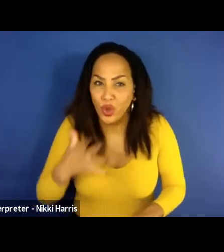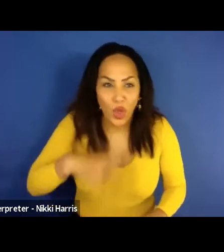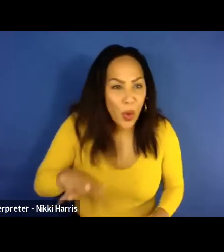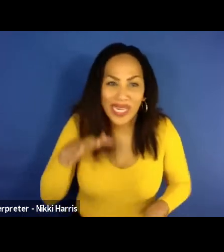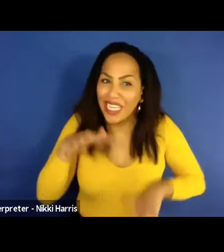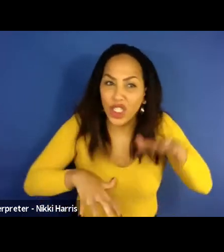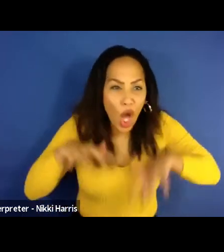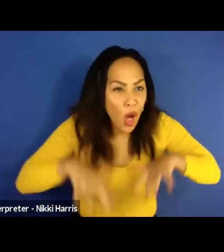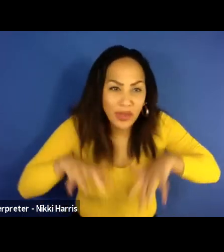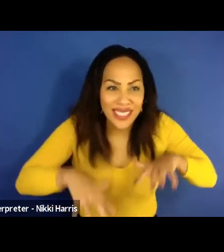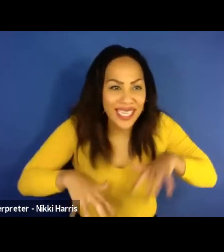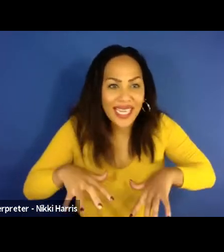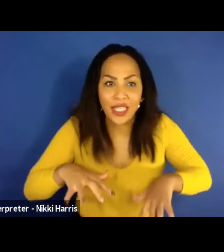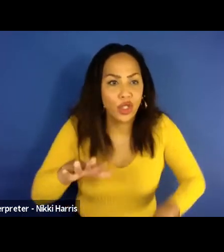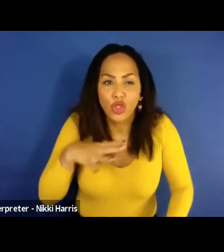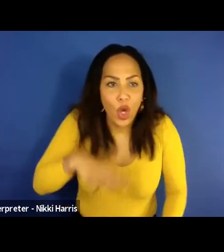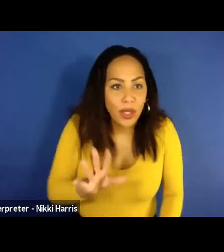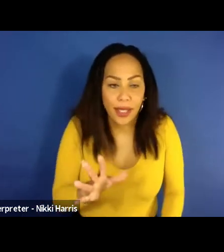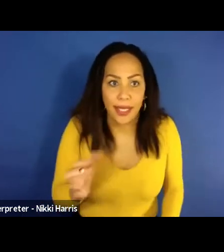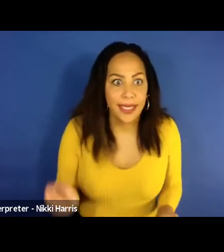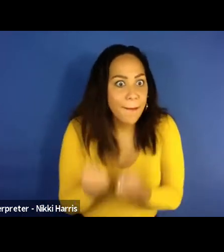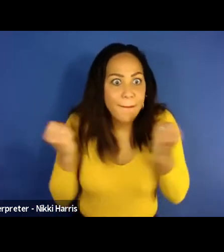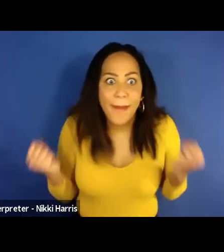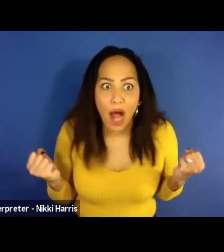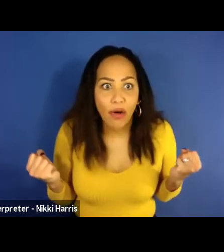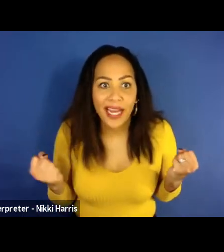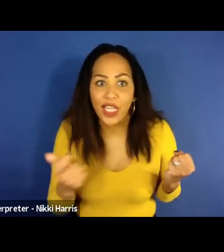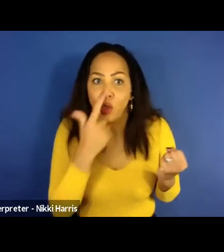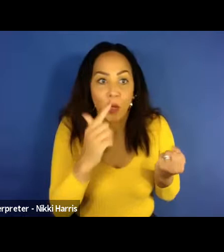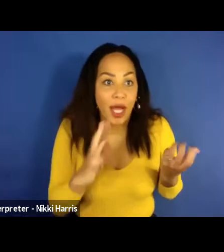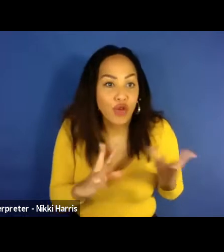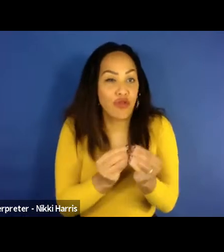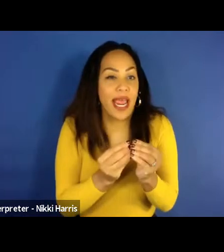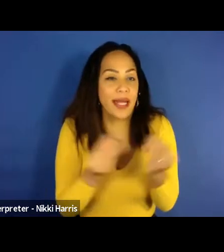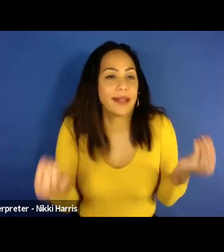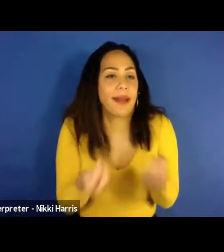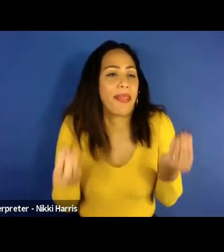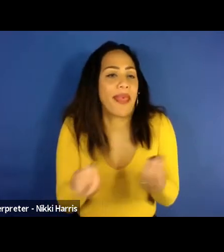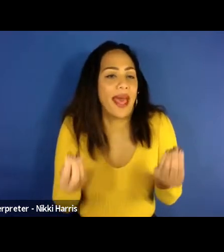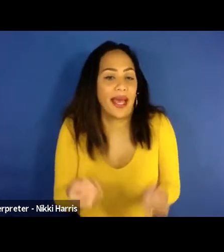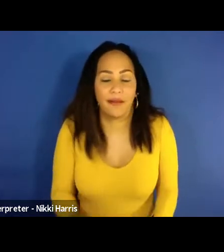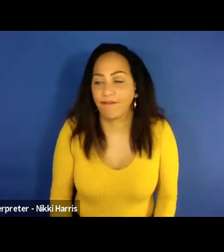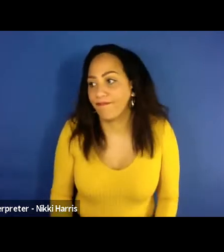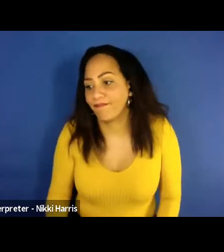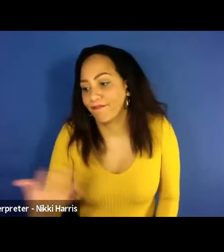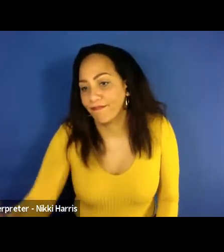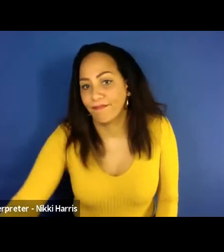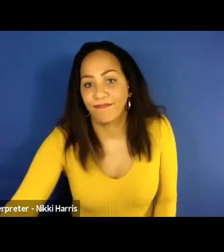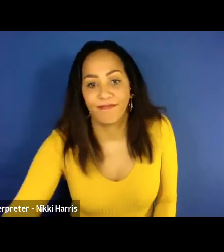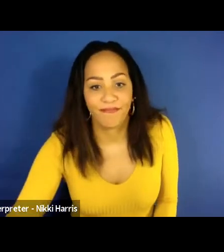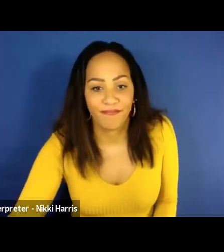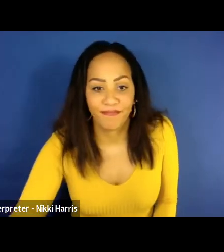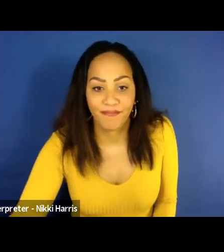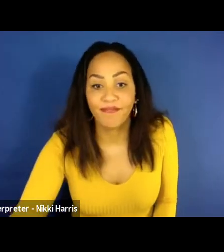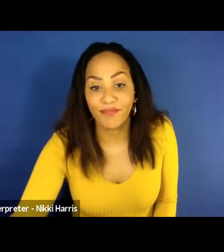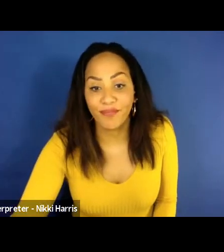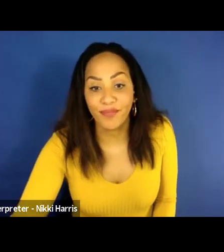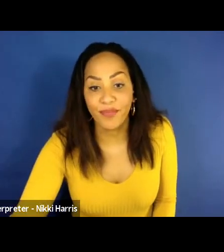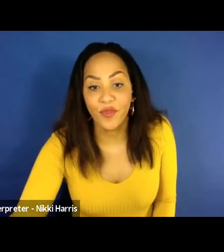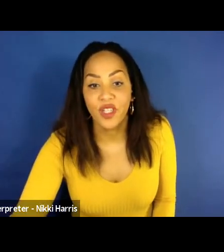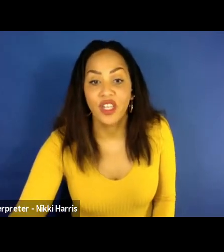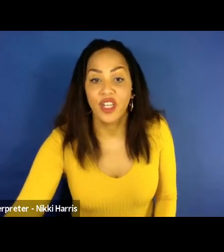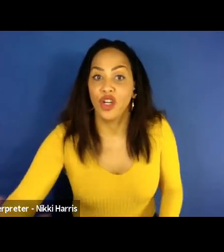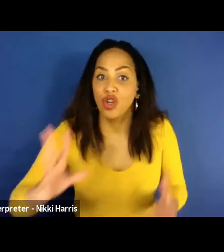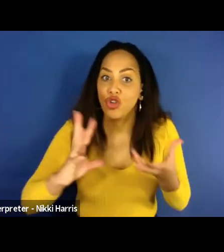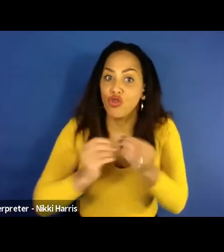It's empowering to believe you can create something that helps to, you know, if we're going to try to play it out, generate income for you guys to